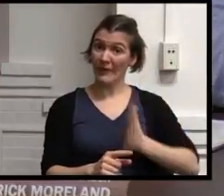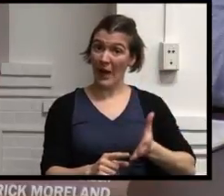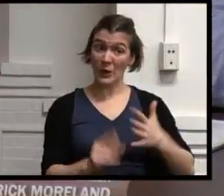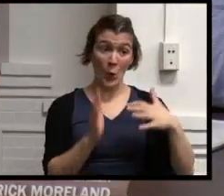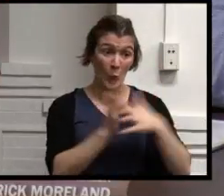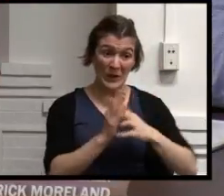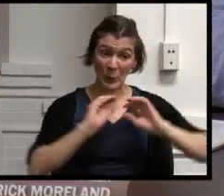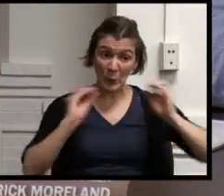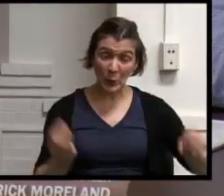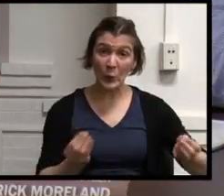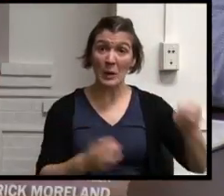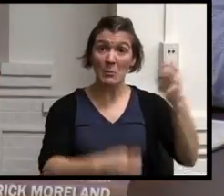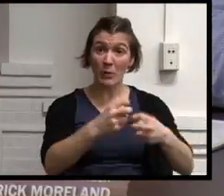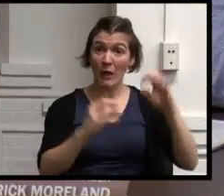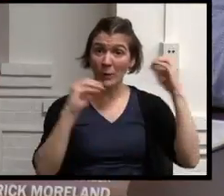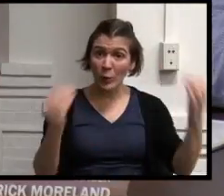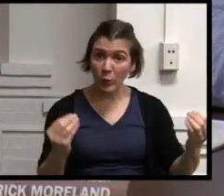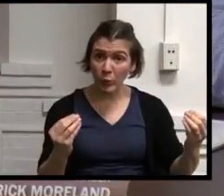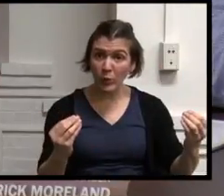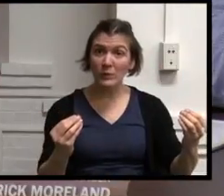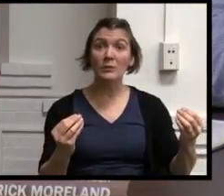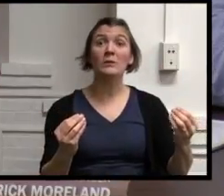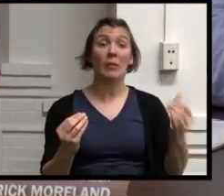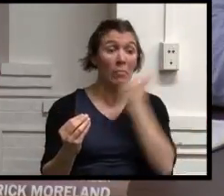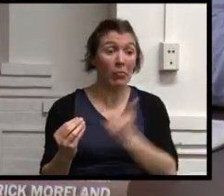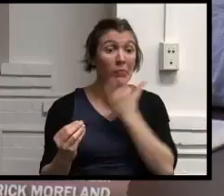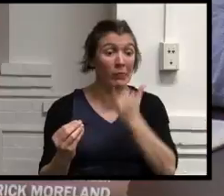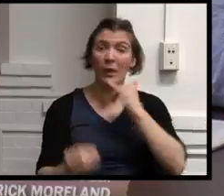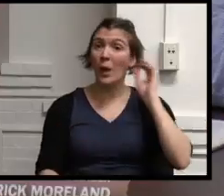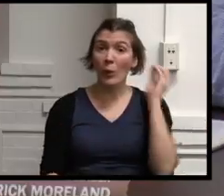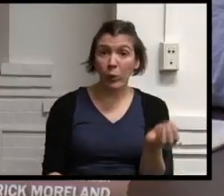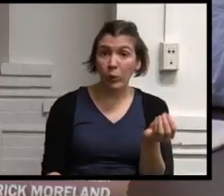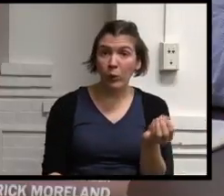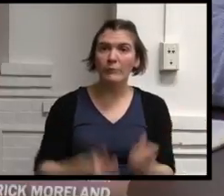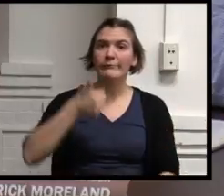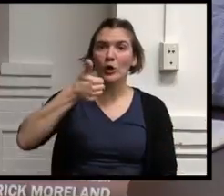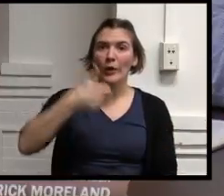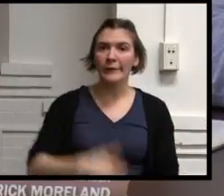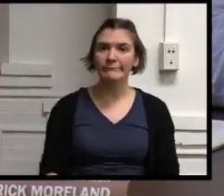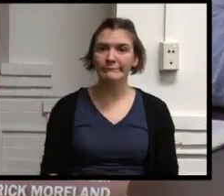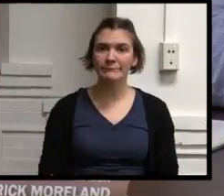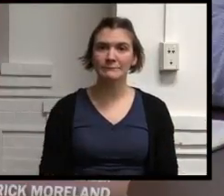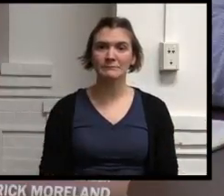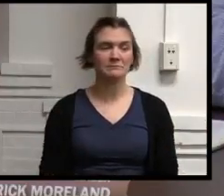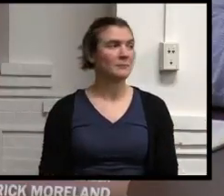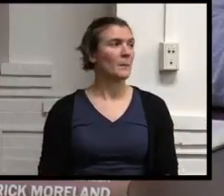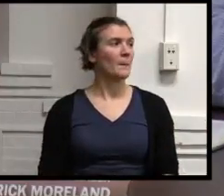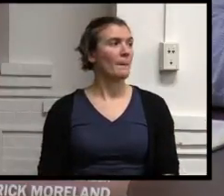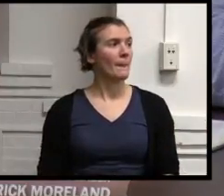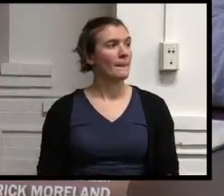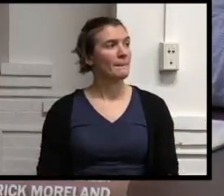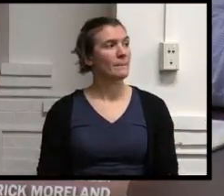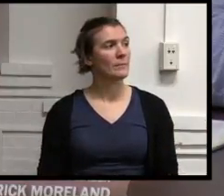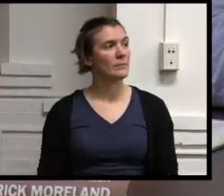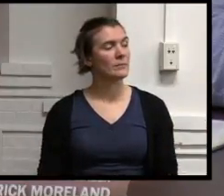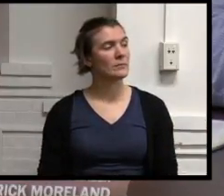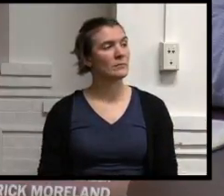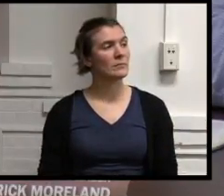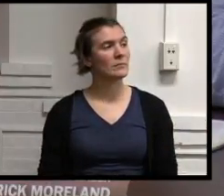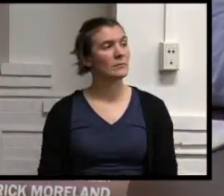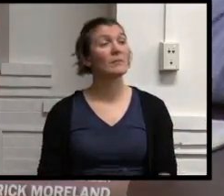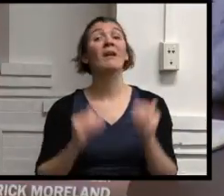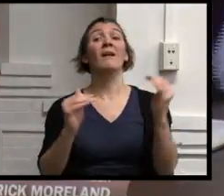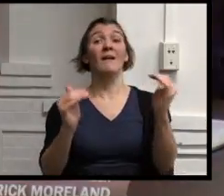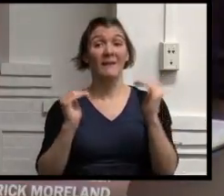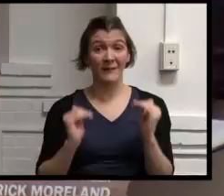we accounted for our federal awards? No. And were there any deficiencies? None reported. And